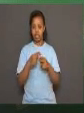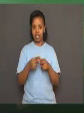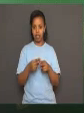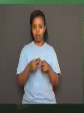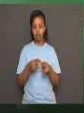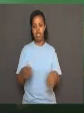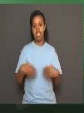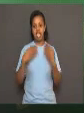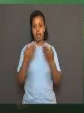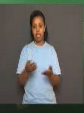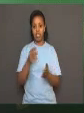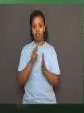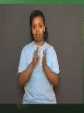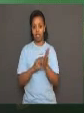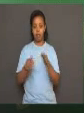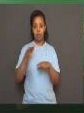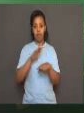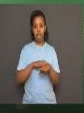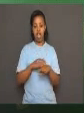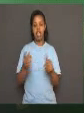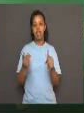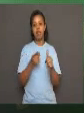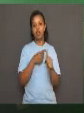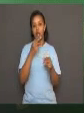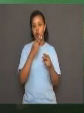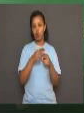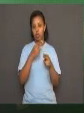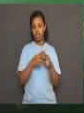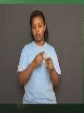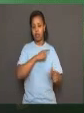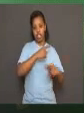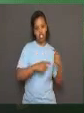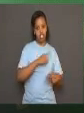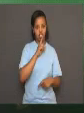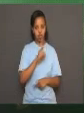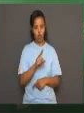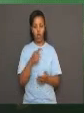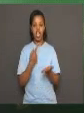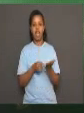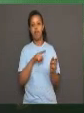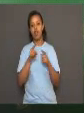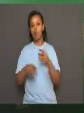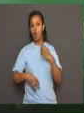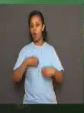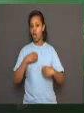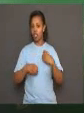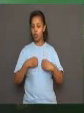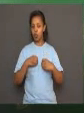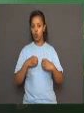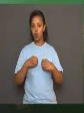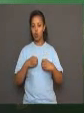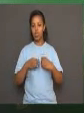nomenclature, the first name is the genus to which the organism